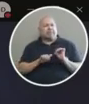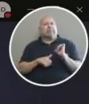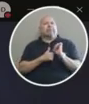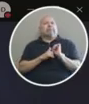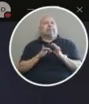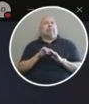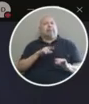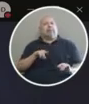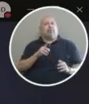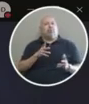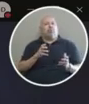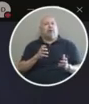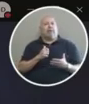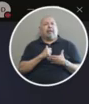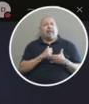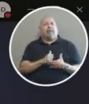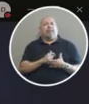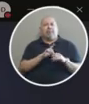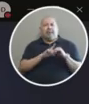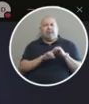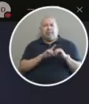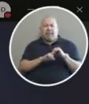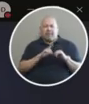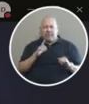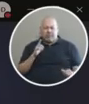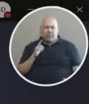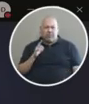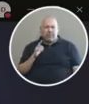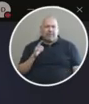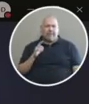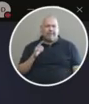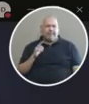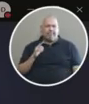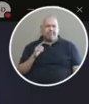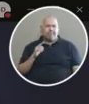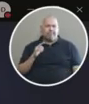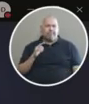that they want to help El Paso.